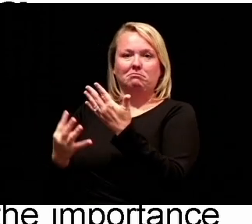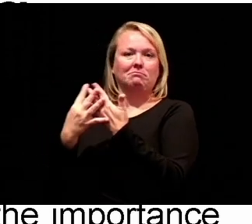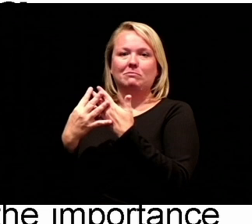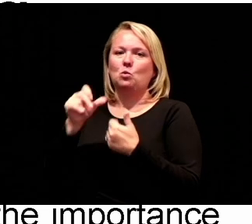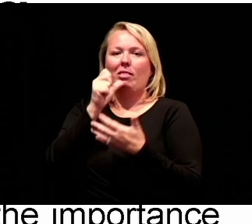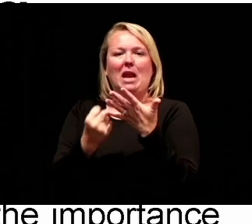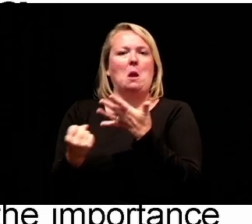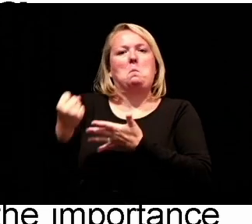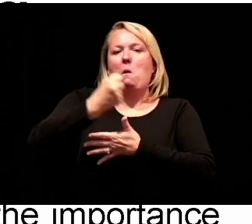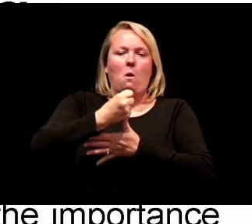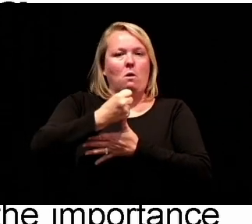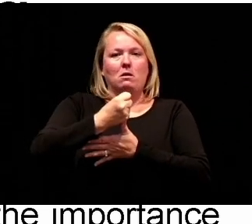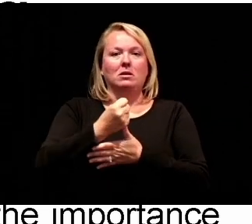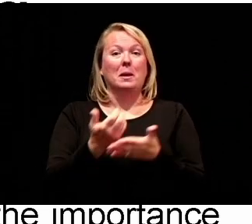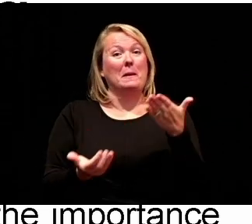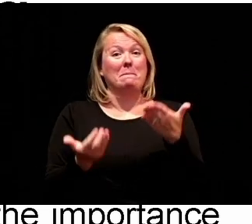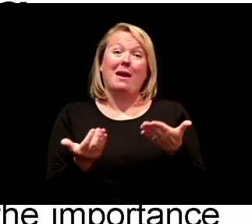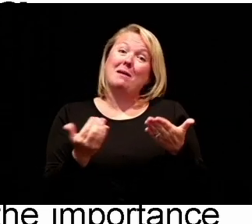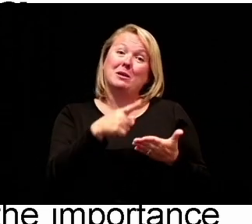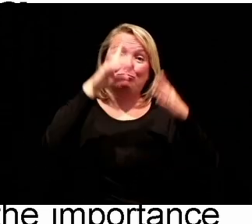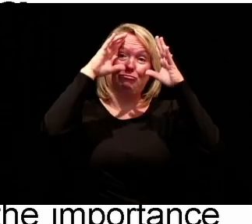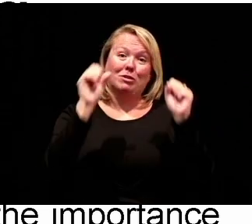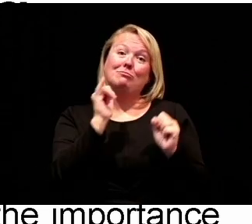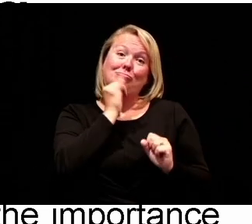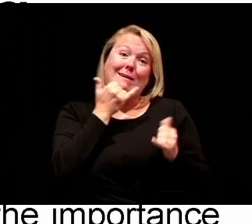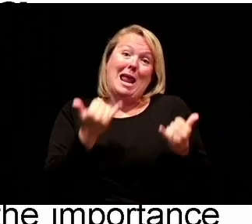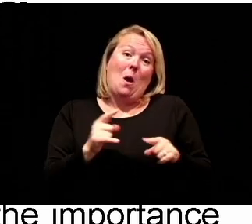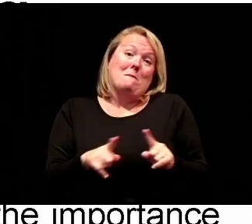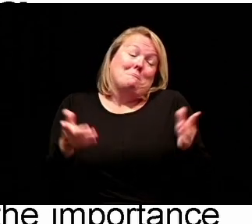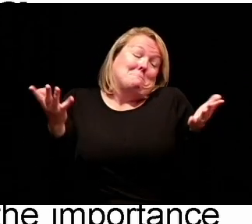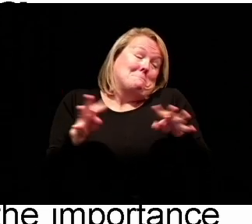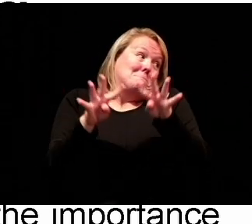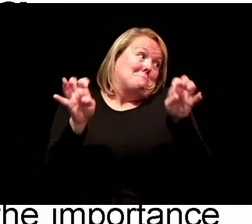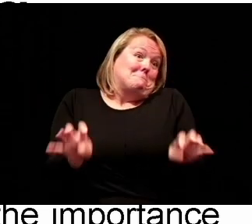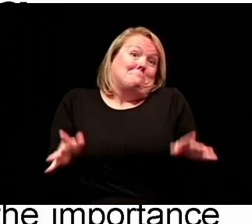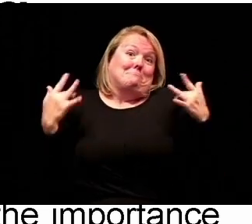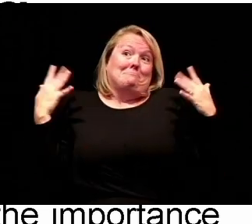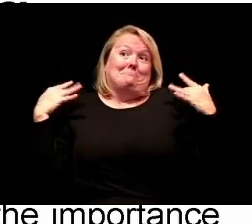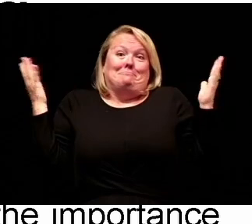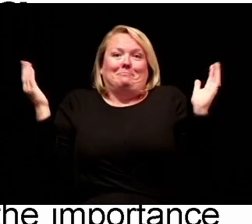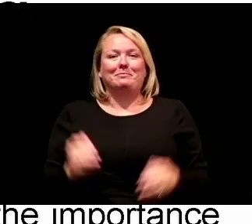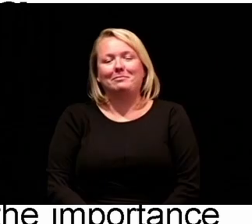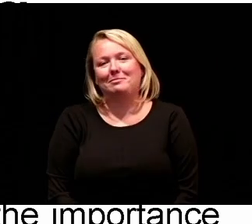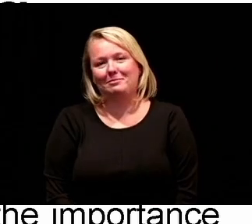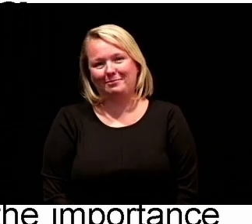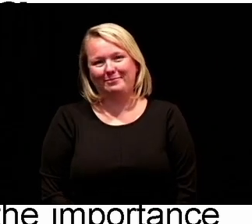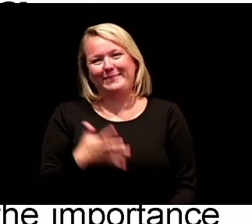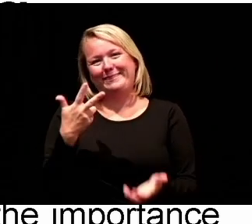applicants. And from 2016, we magically time travel to 2022 because nothing